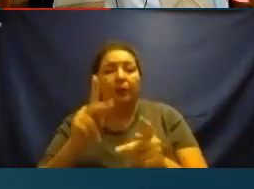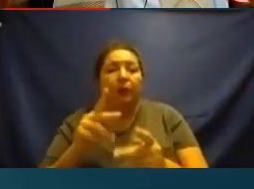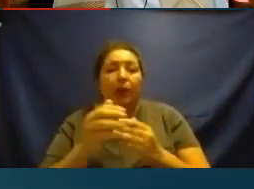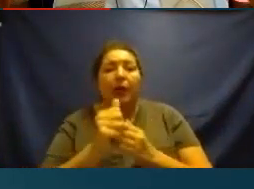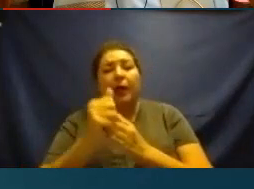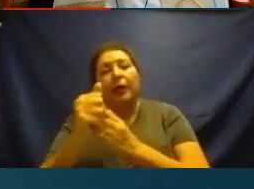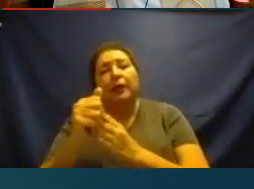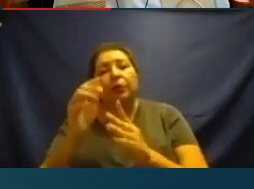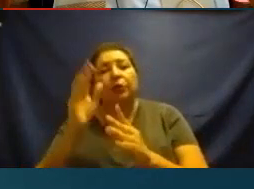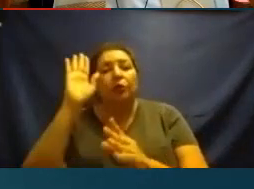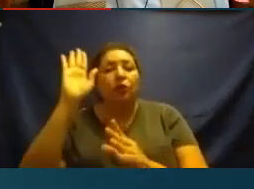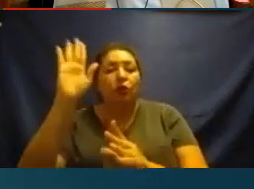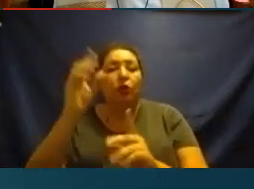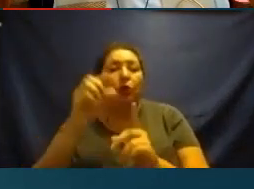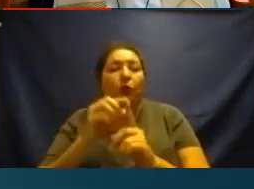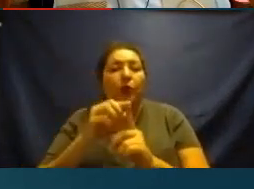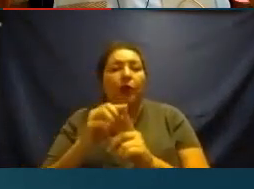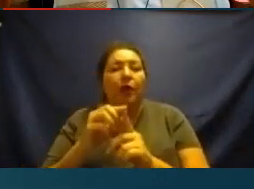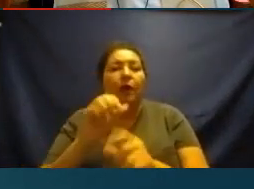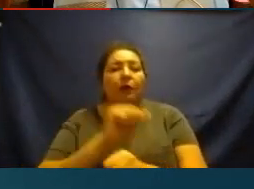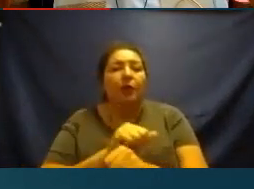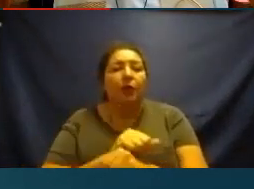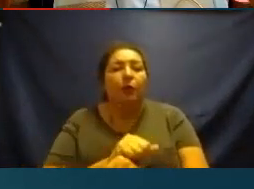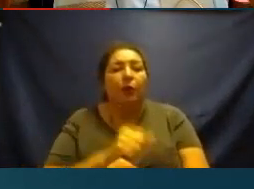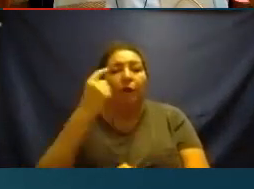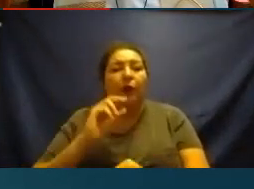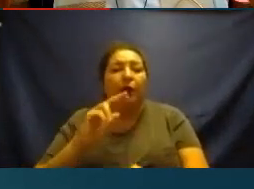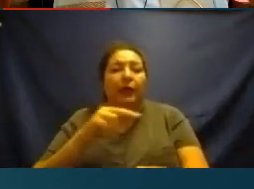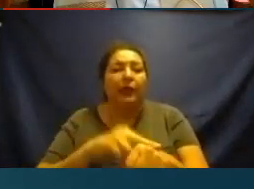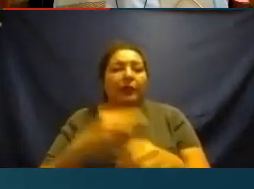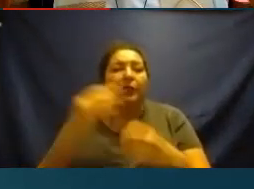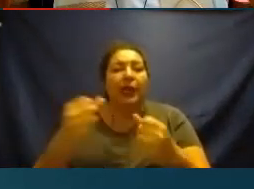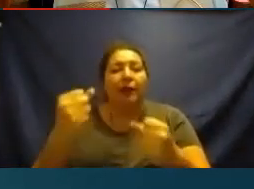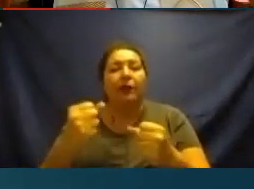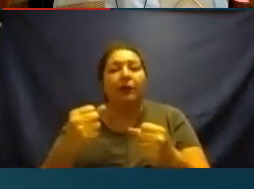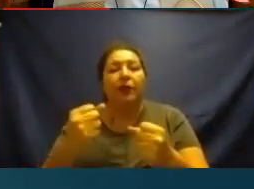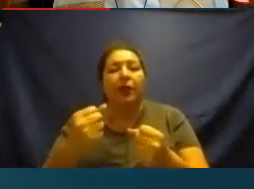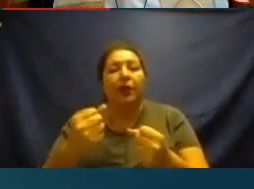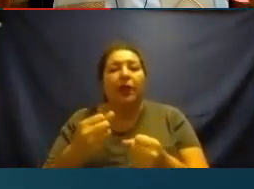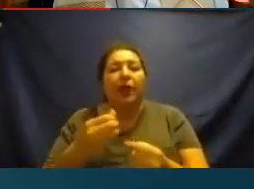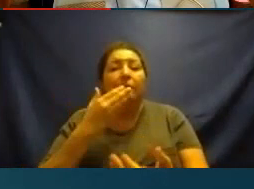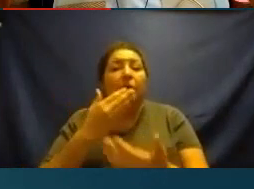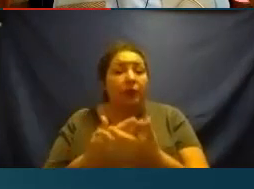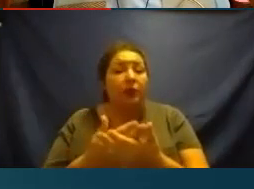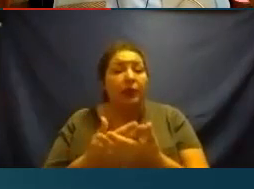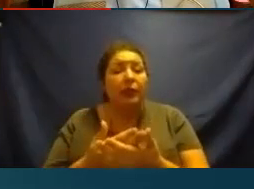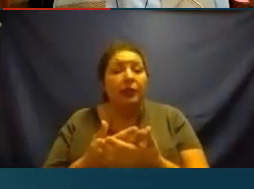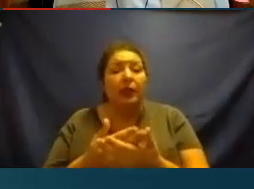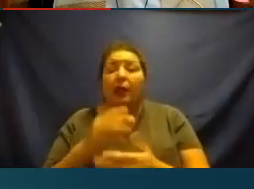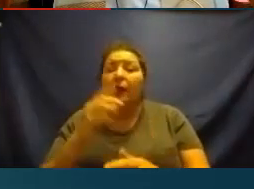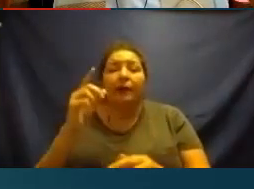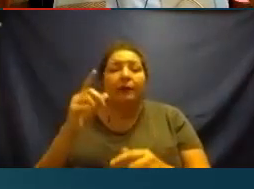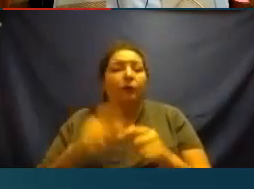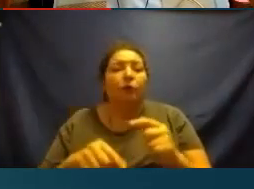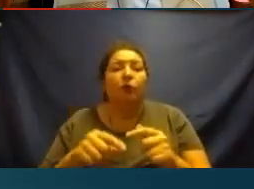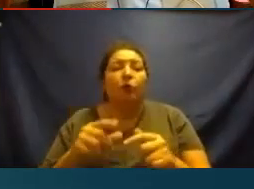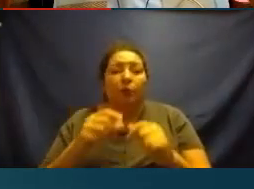word, that their labors for our nation's health and welfare may not be in vain, nor forgetful of the